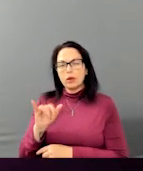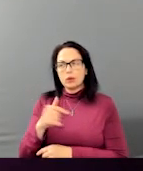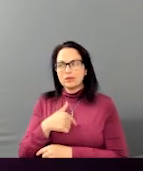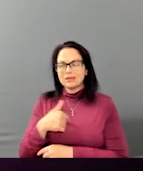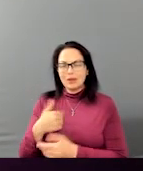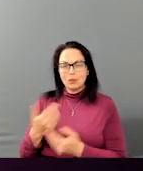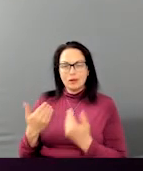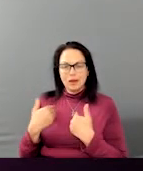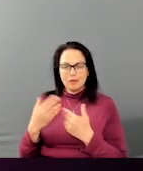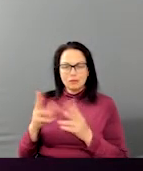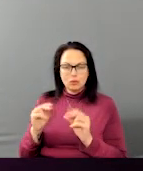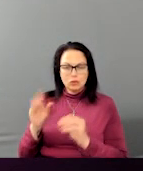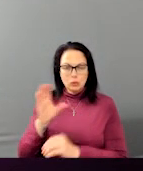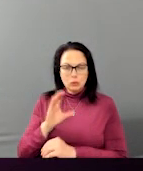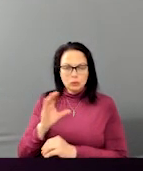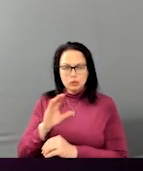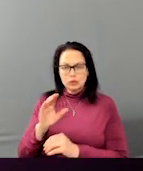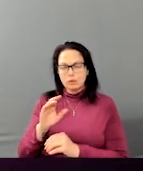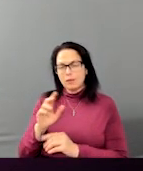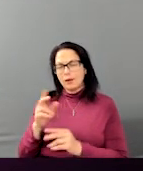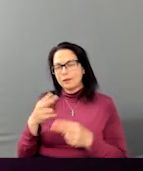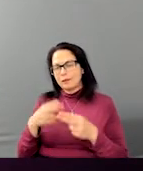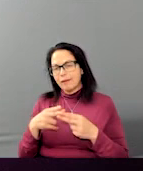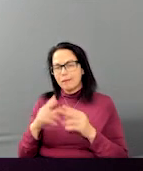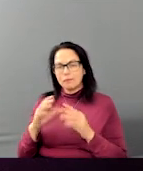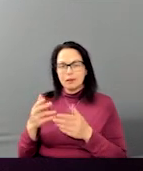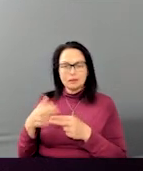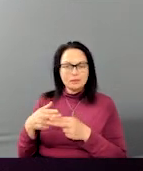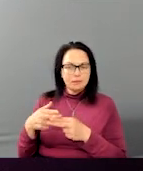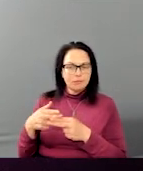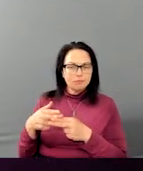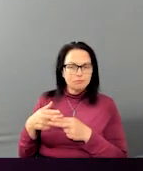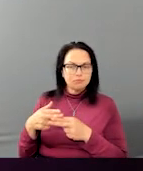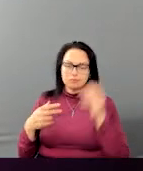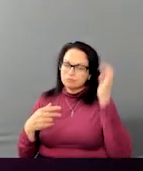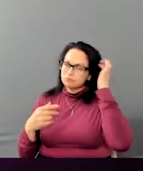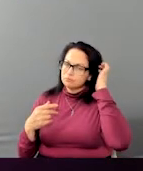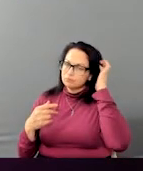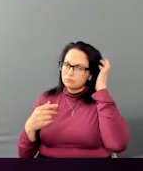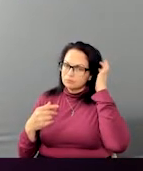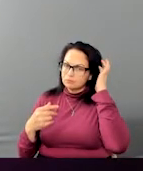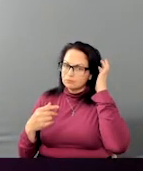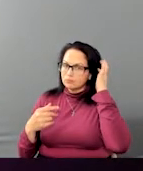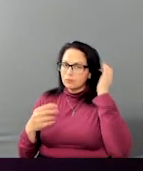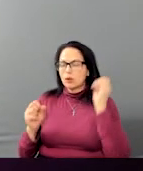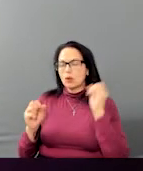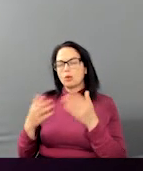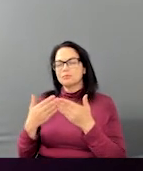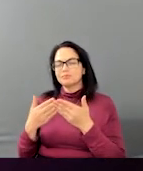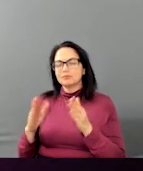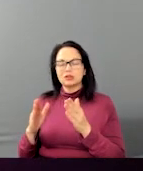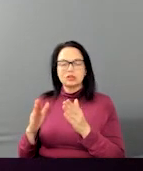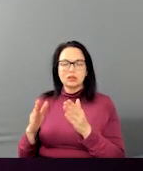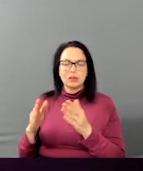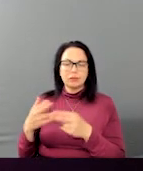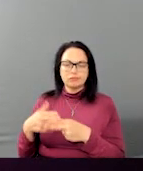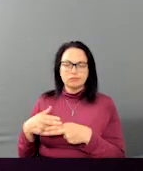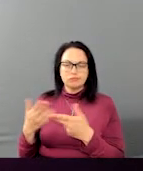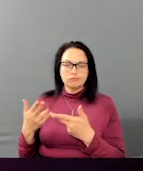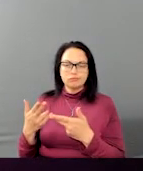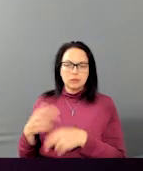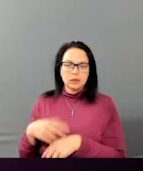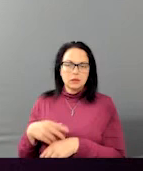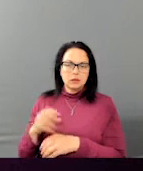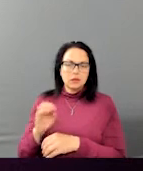no searching by tag name, by class name, by generic HTML attribute, none of